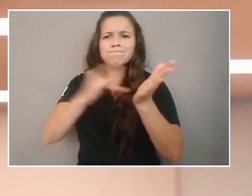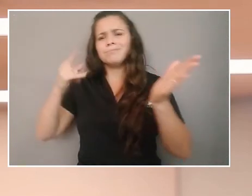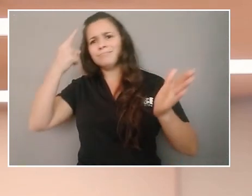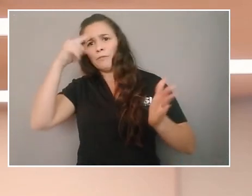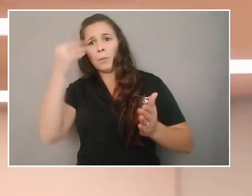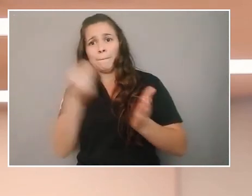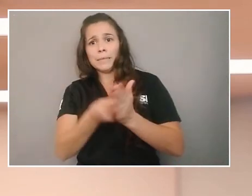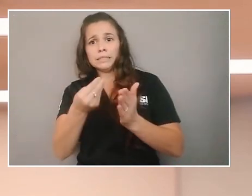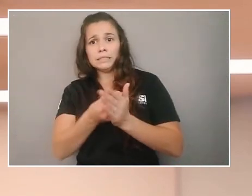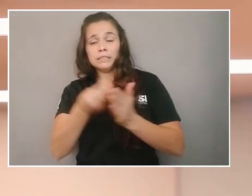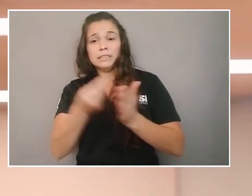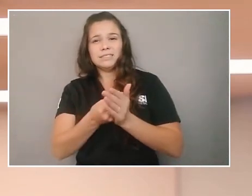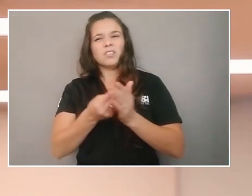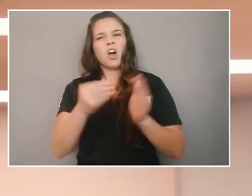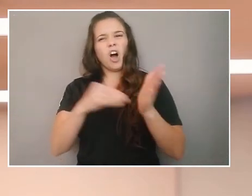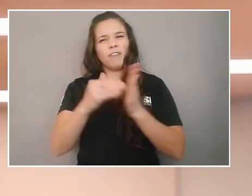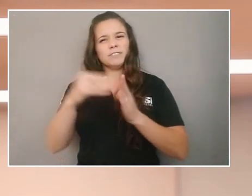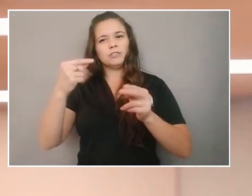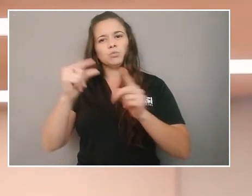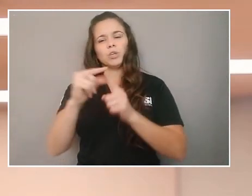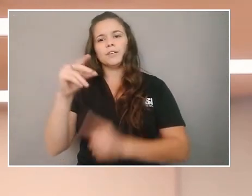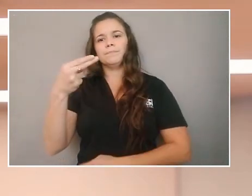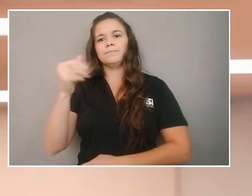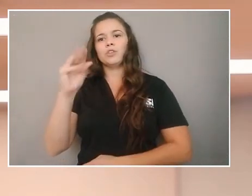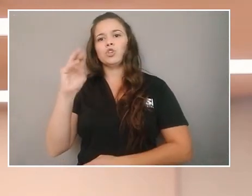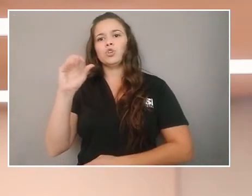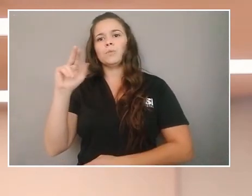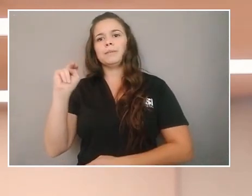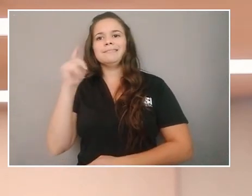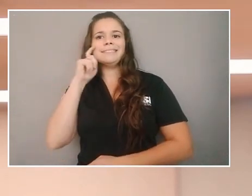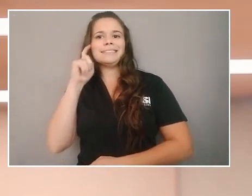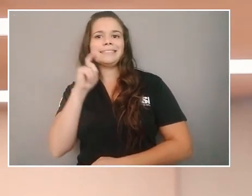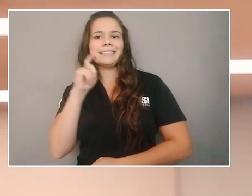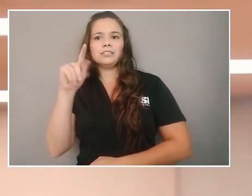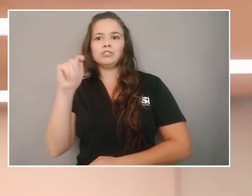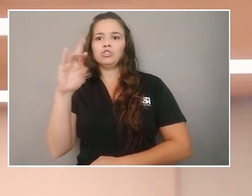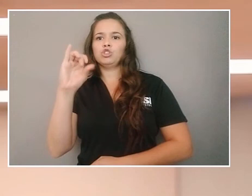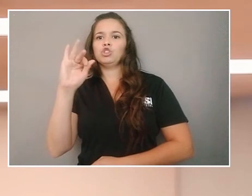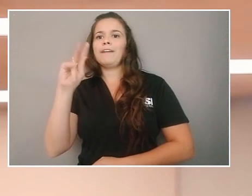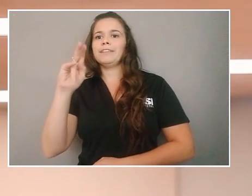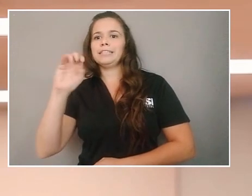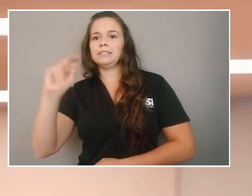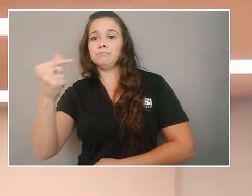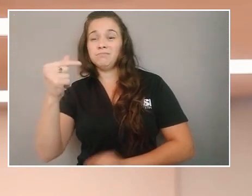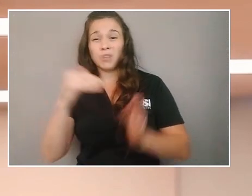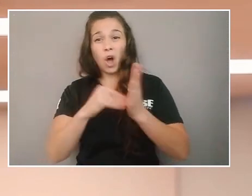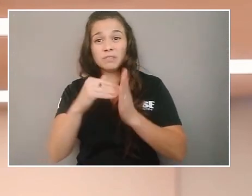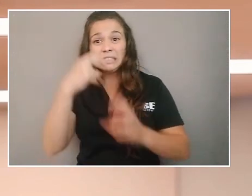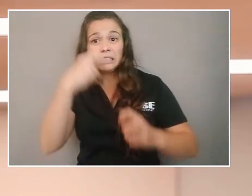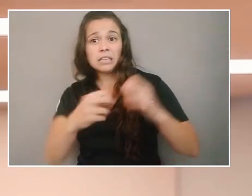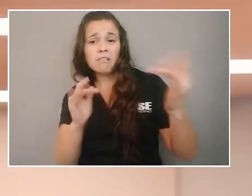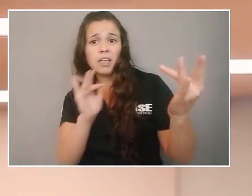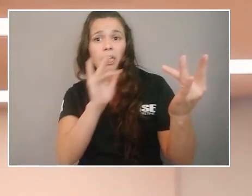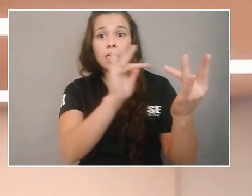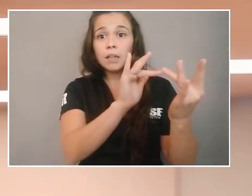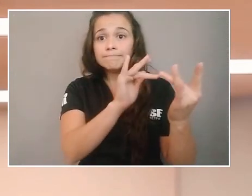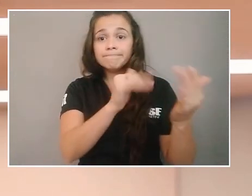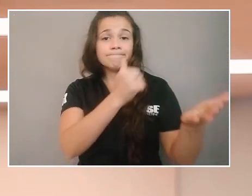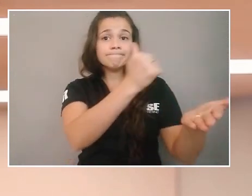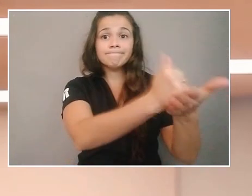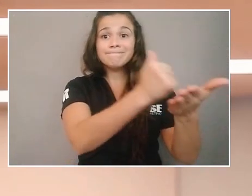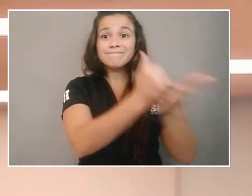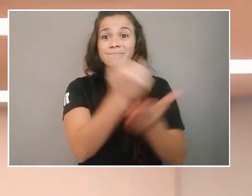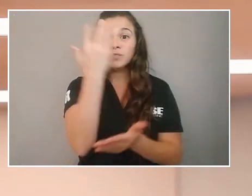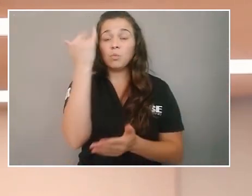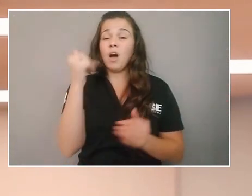as human sex trafficking, are often difficult to reach and serve based upon the high risk